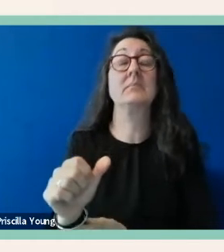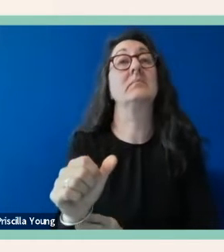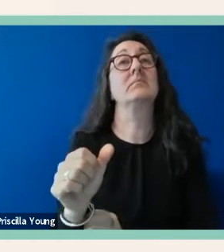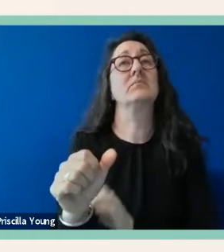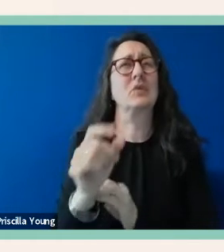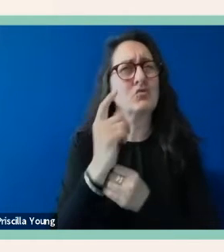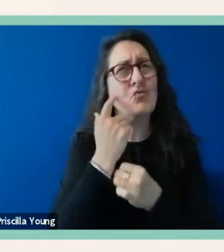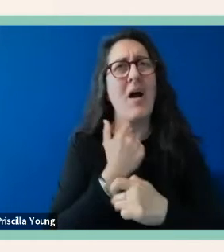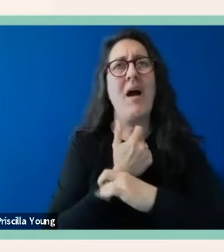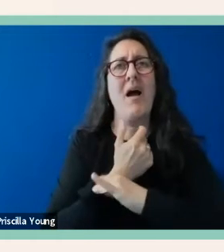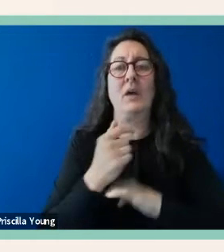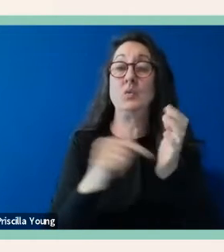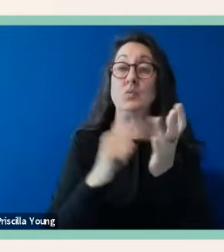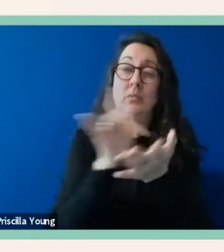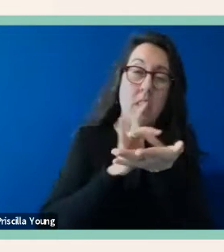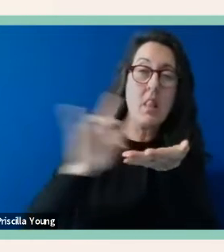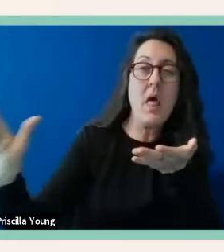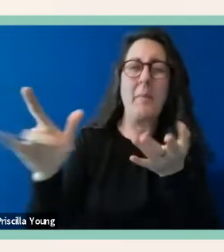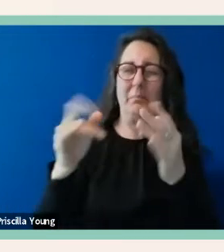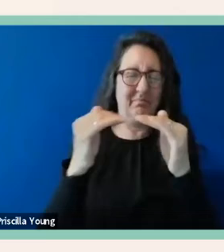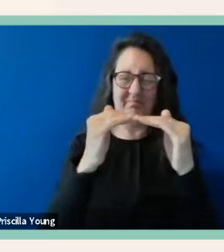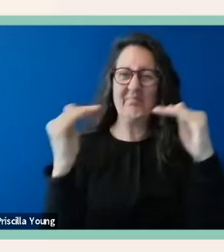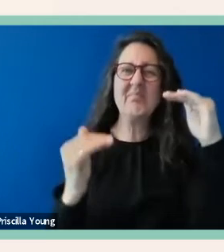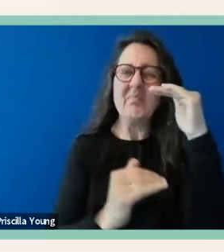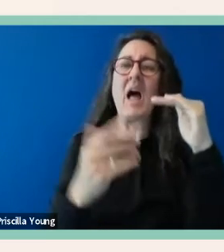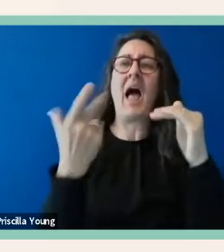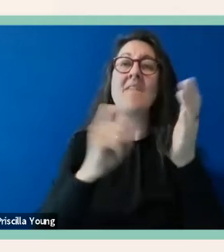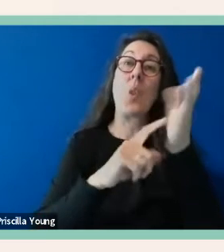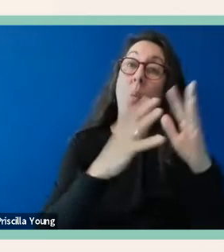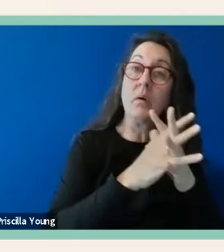of inequality, we'll often have laws, policies,